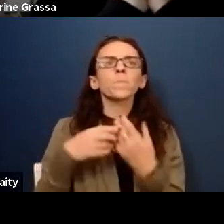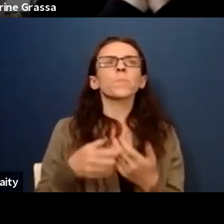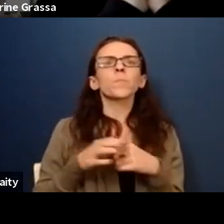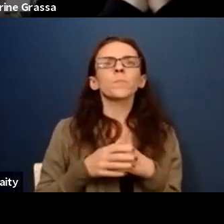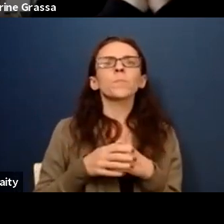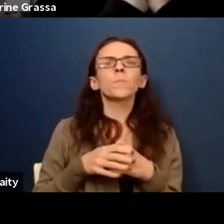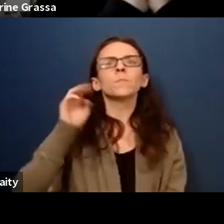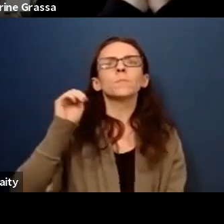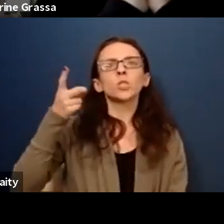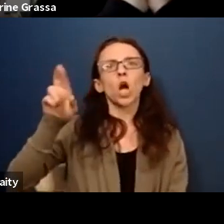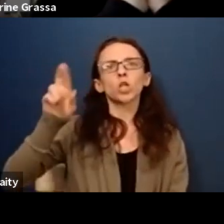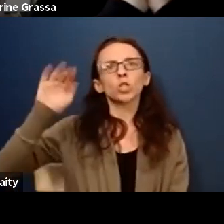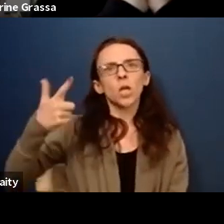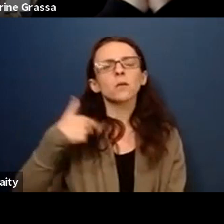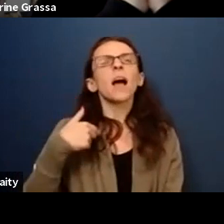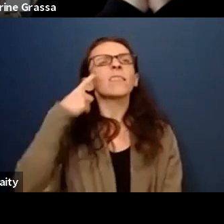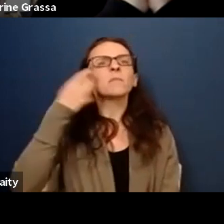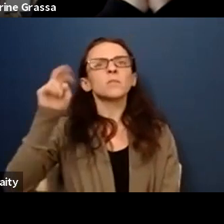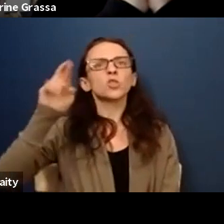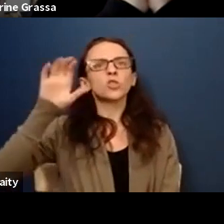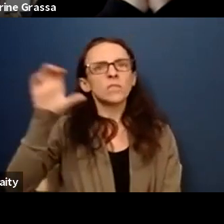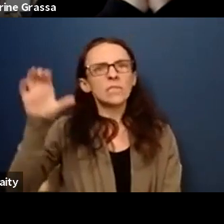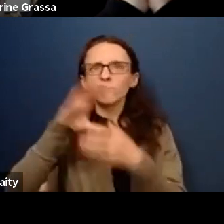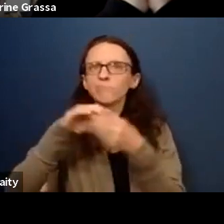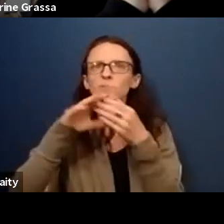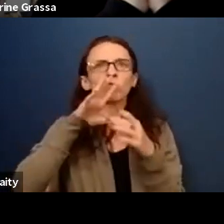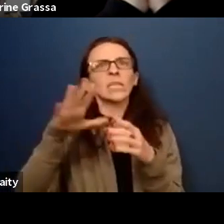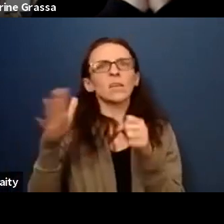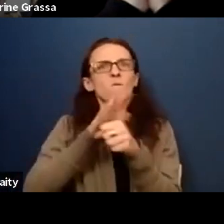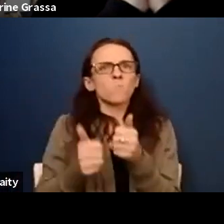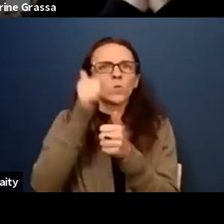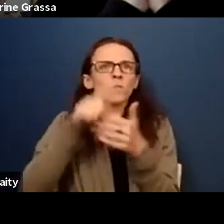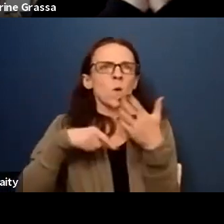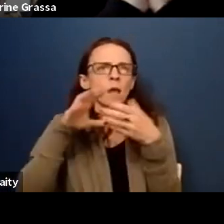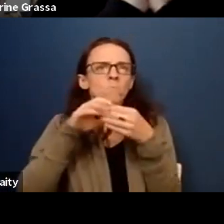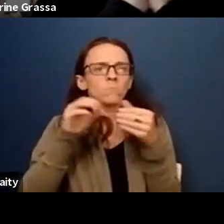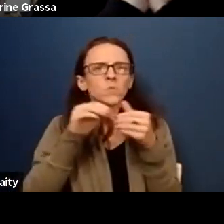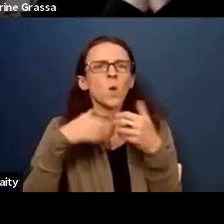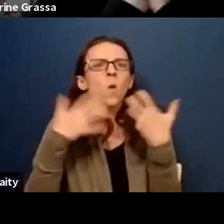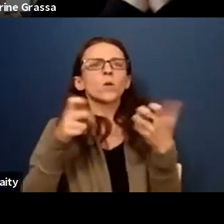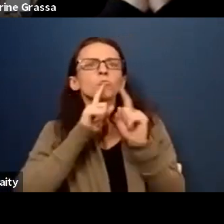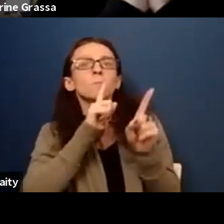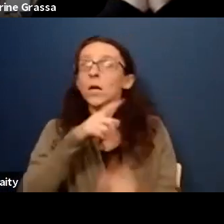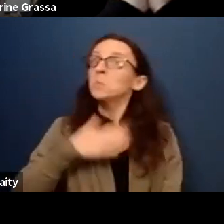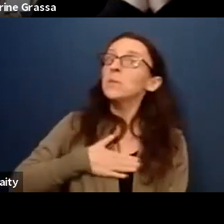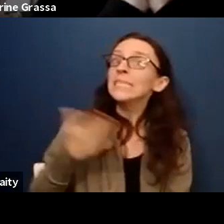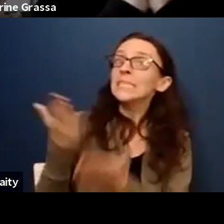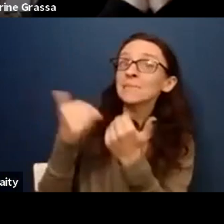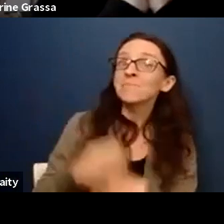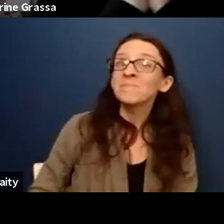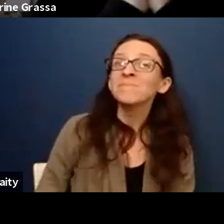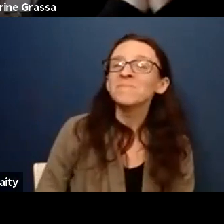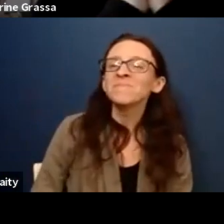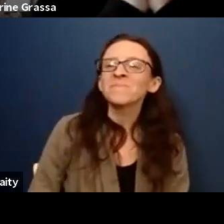Mr. Contapas covered a lot of ground, and I just wanted to respond. Please. Some of them.